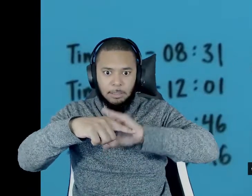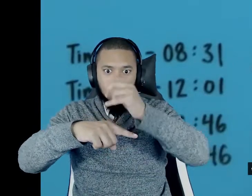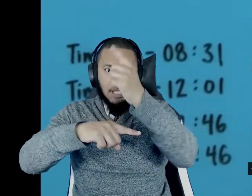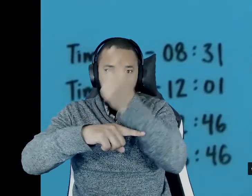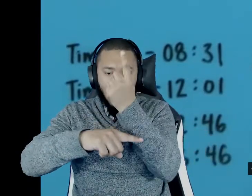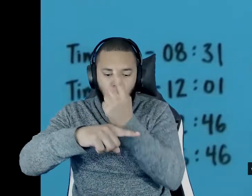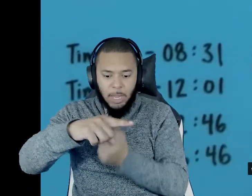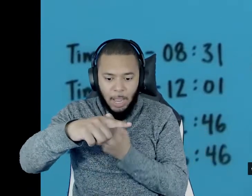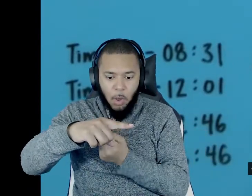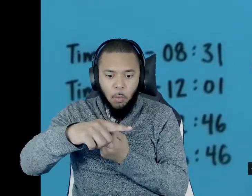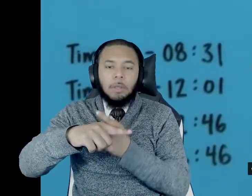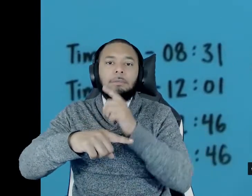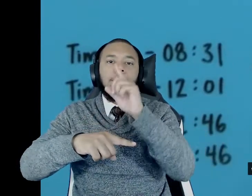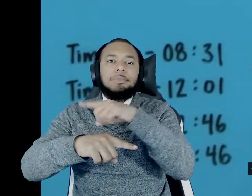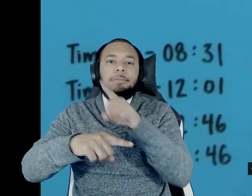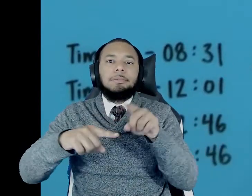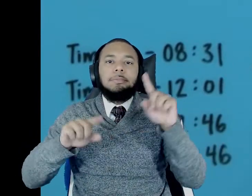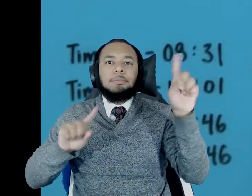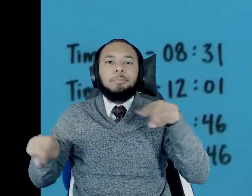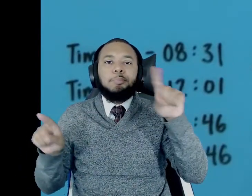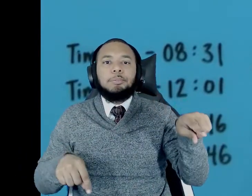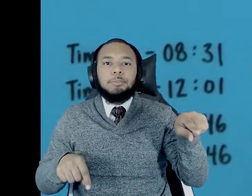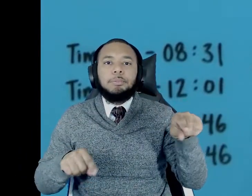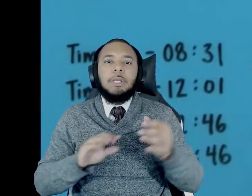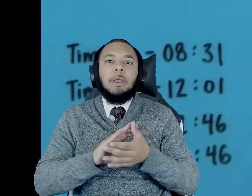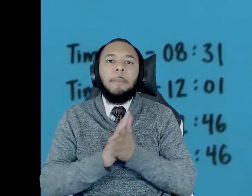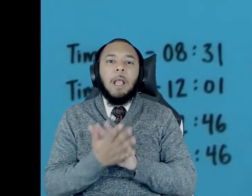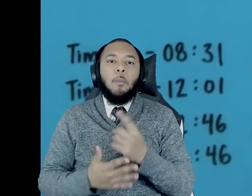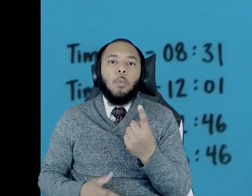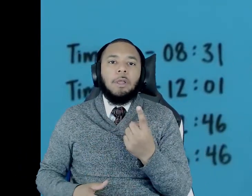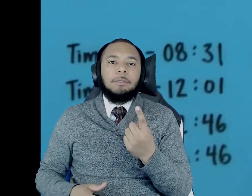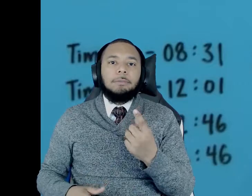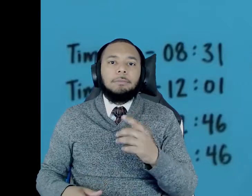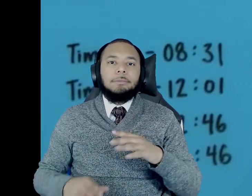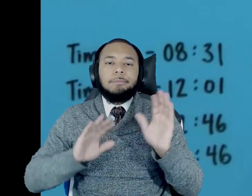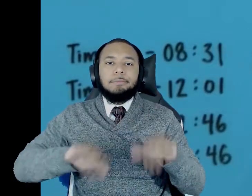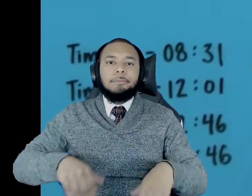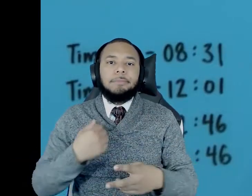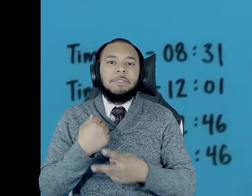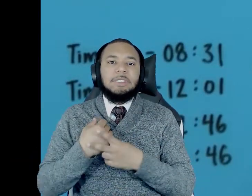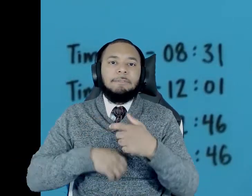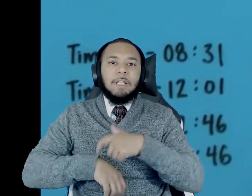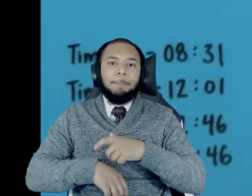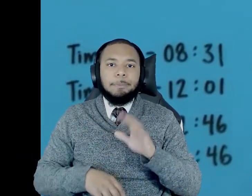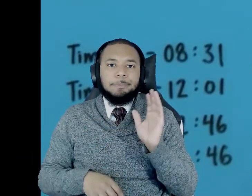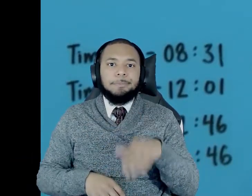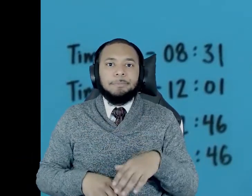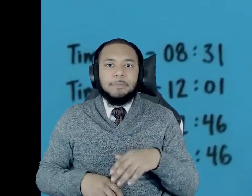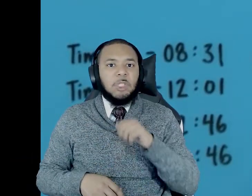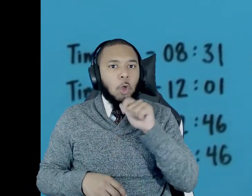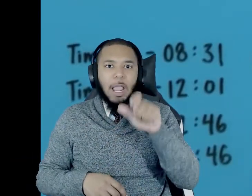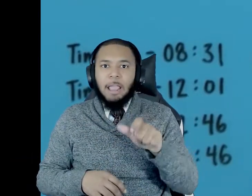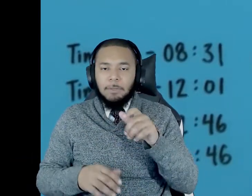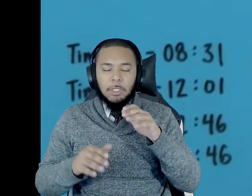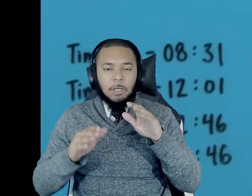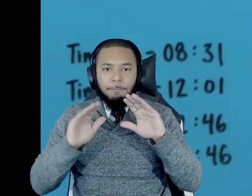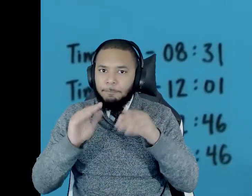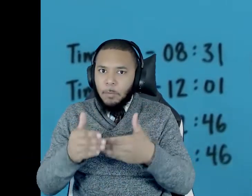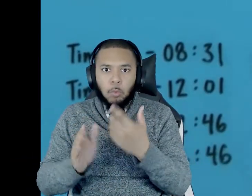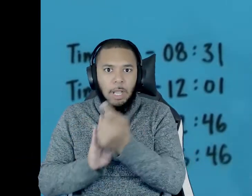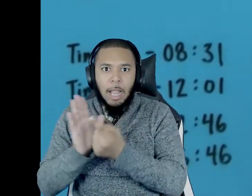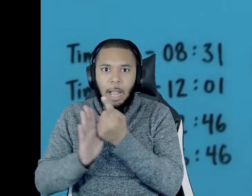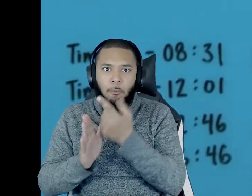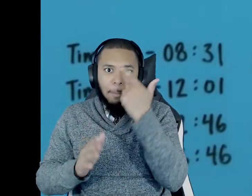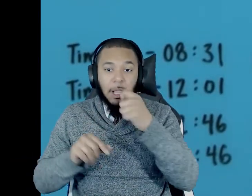they end up converting into 1 and save us a whole bunch of time because now we don't need to think about these units. We're just left with the dollars that we want.